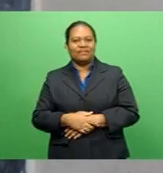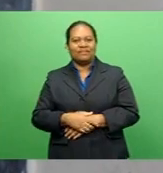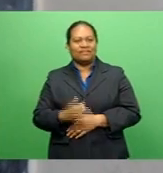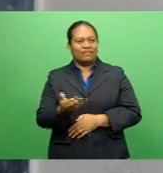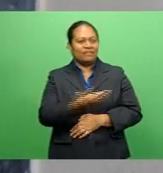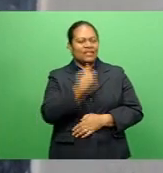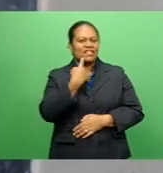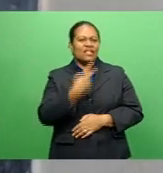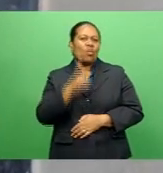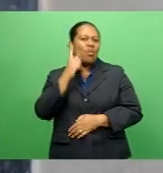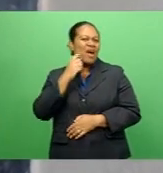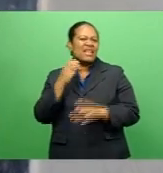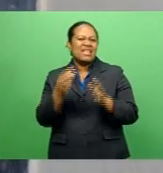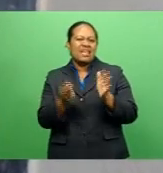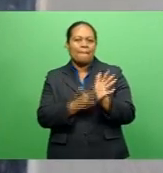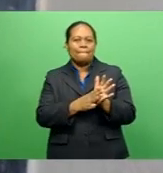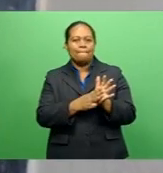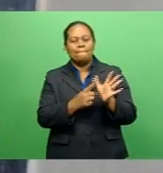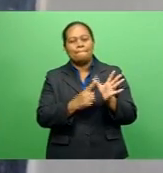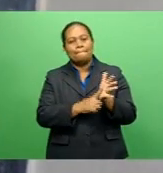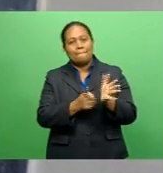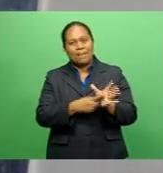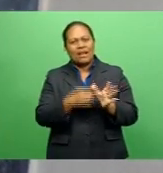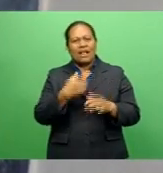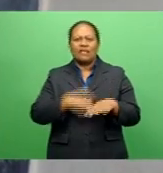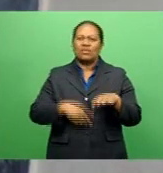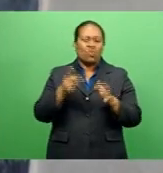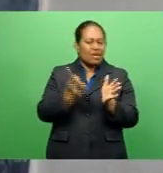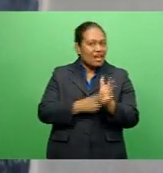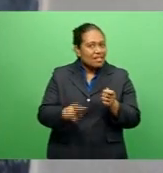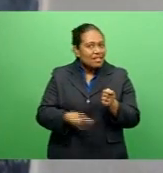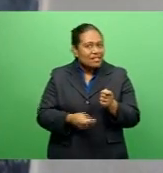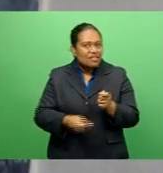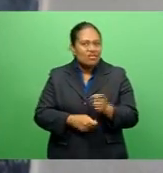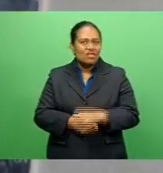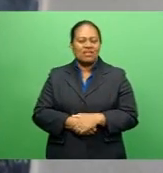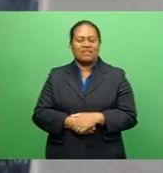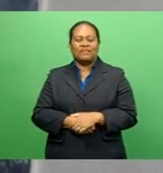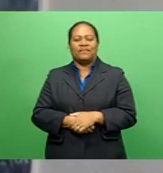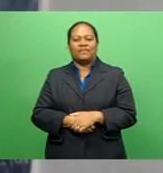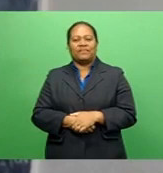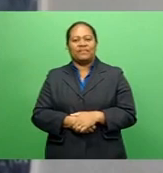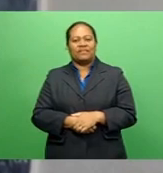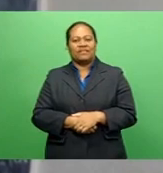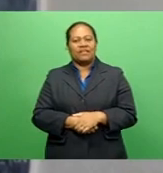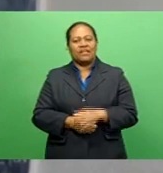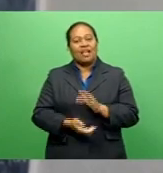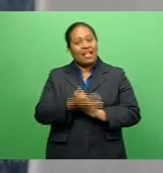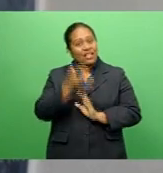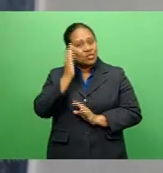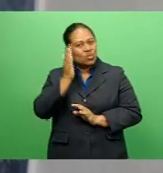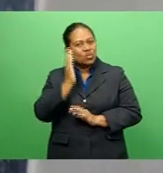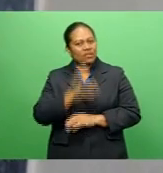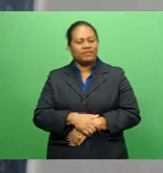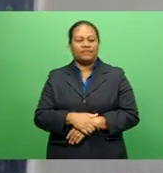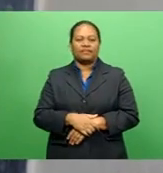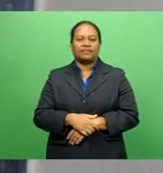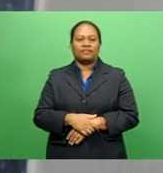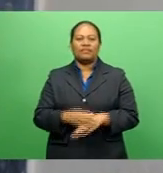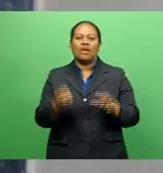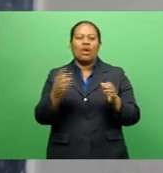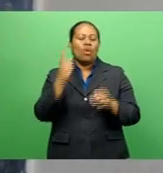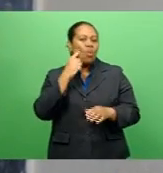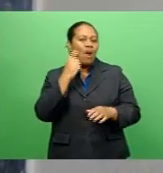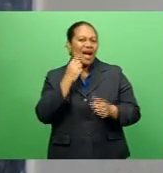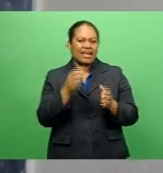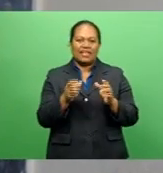all the villages in Upper Naitasiri, Wainimala, Naitasiri Secondary School, Waindina Secondary